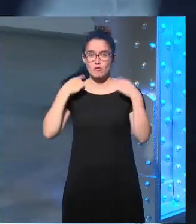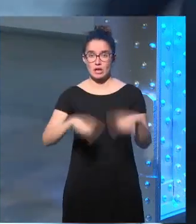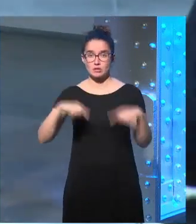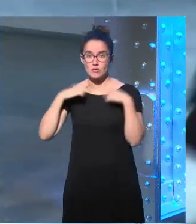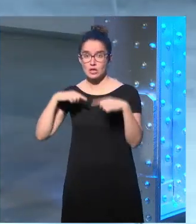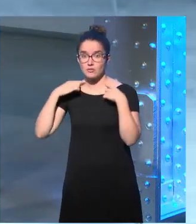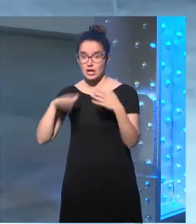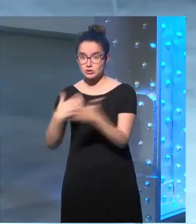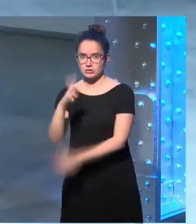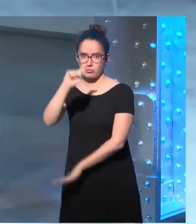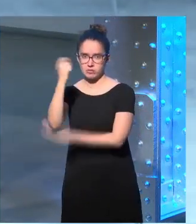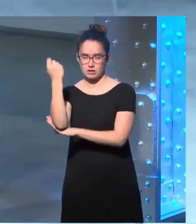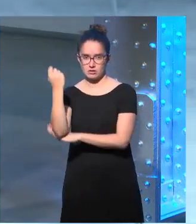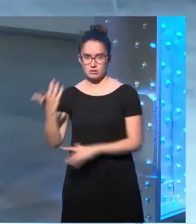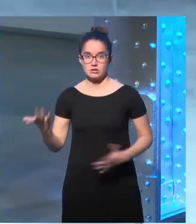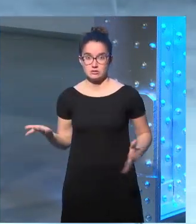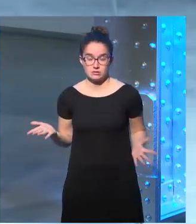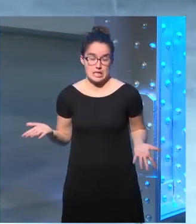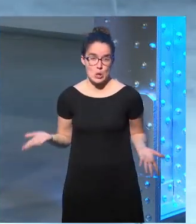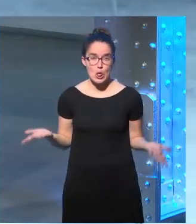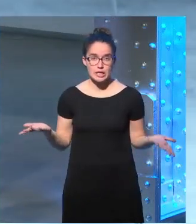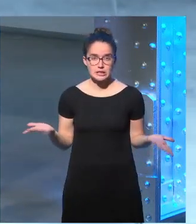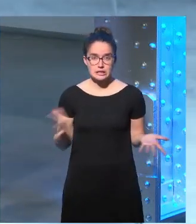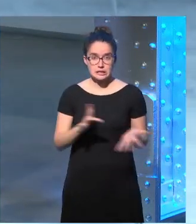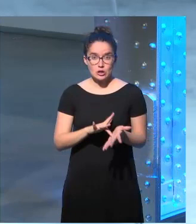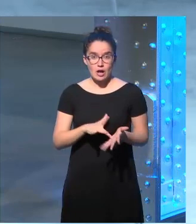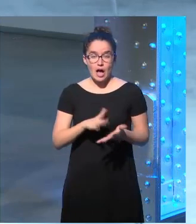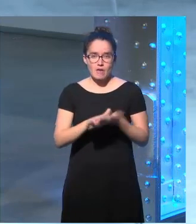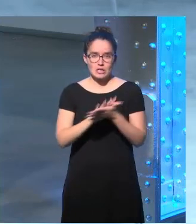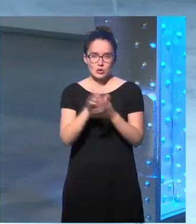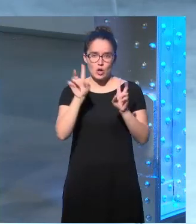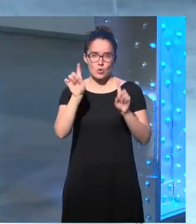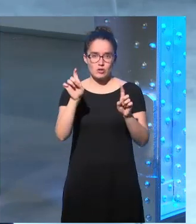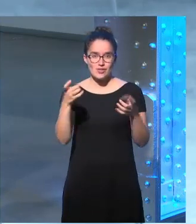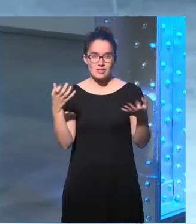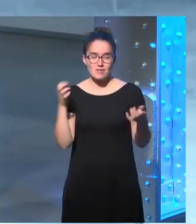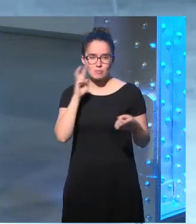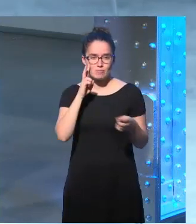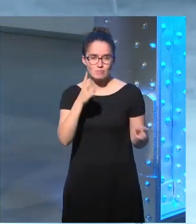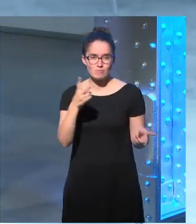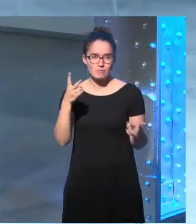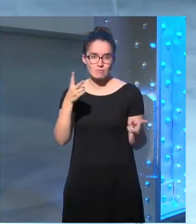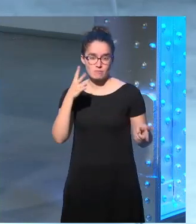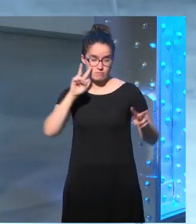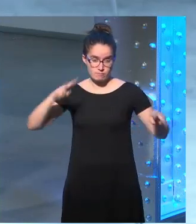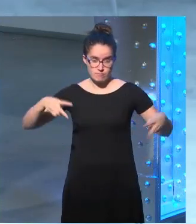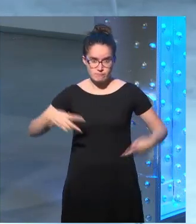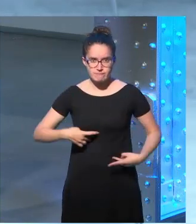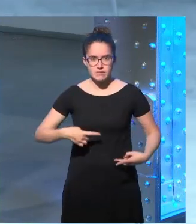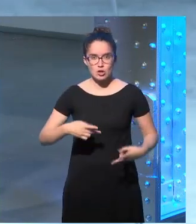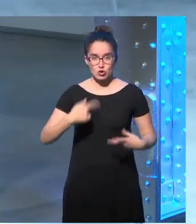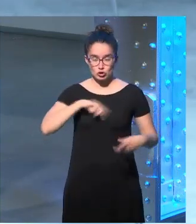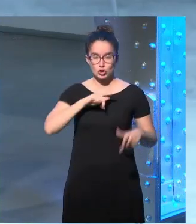they have gone through 3 or 4 failures before they reach success. So if we're talking about education, we need to